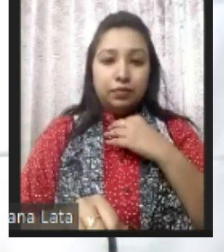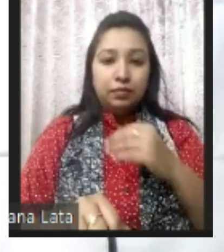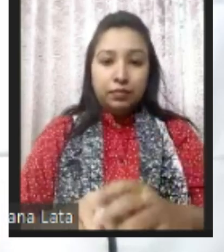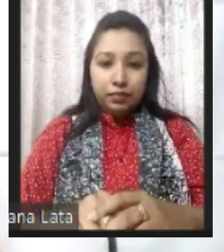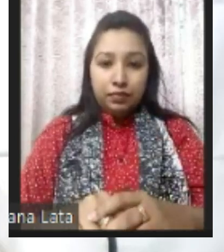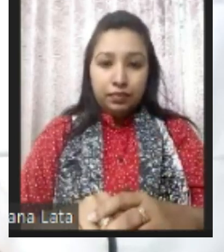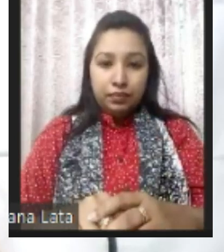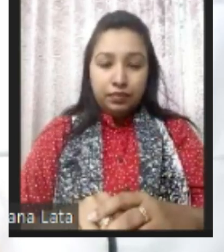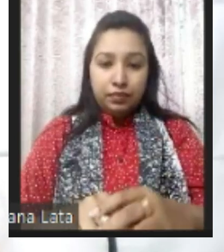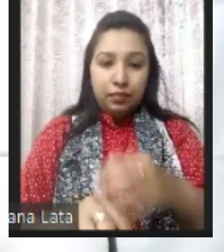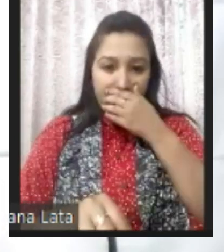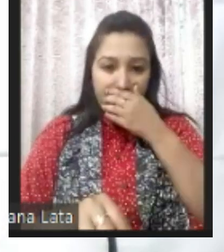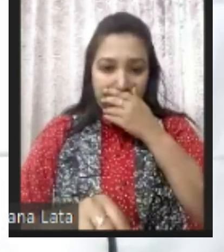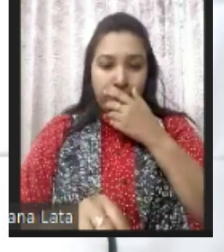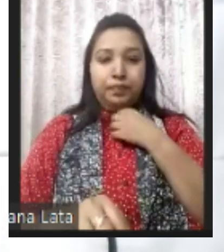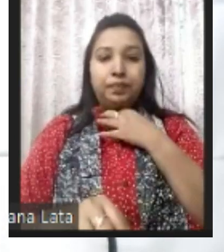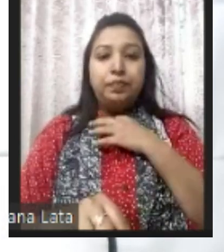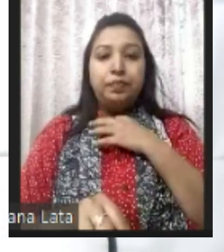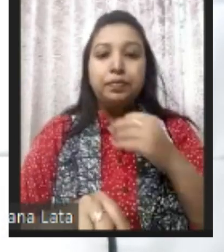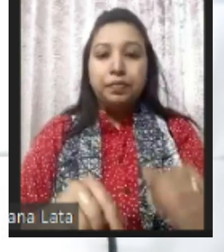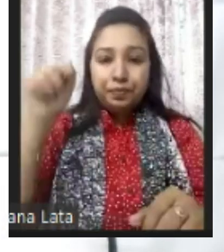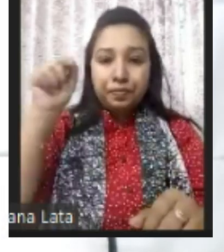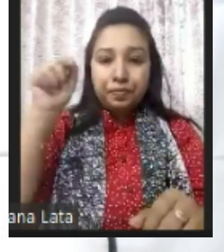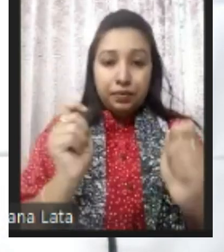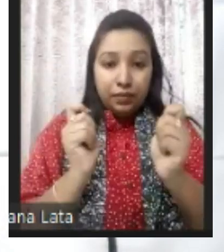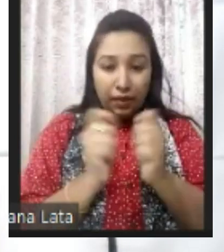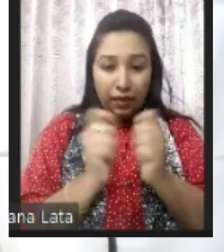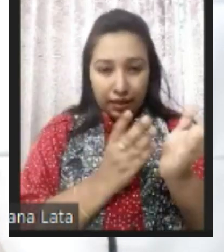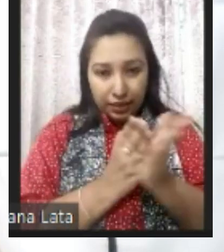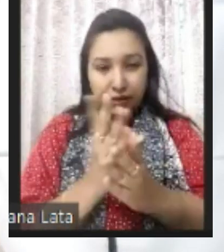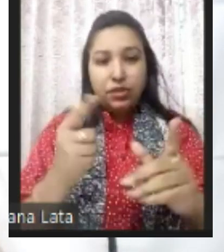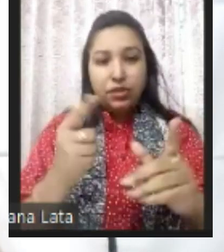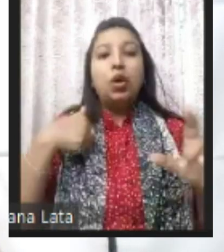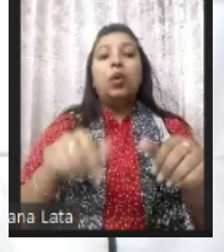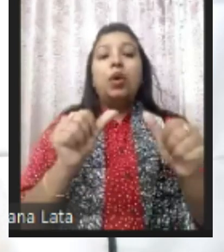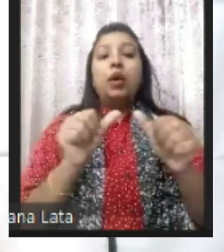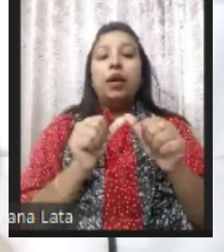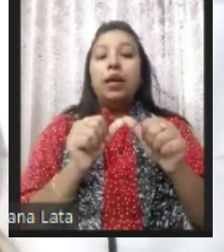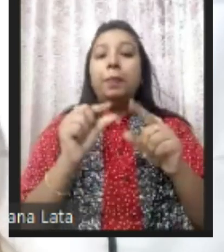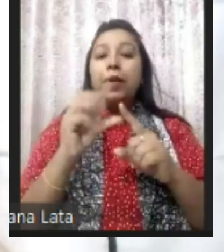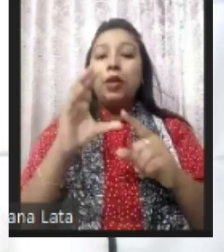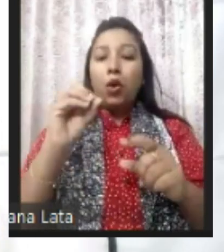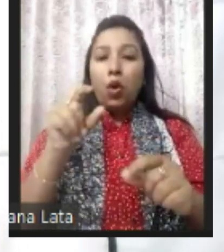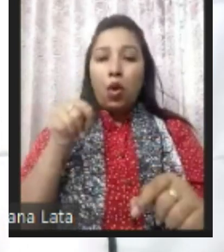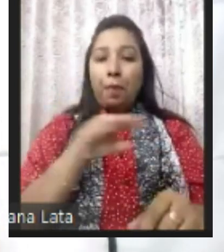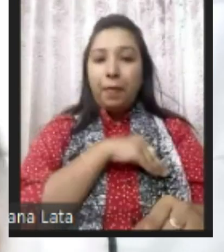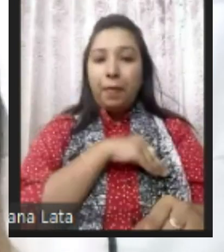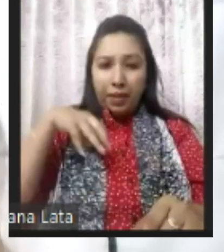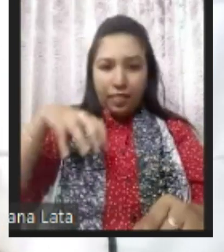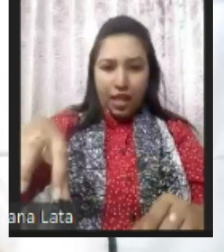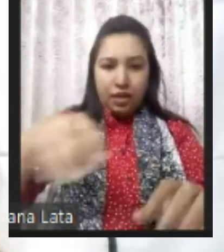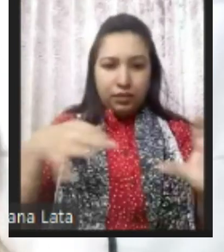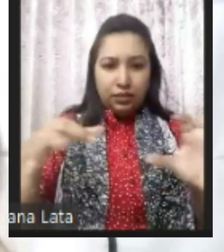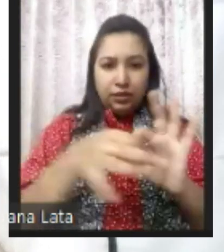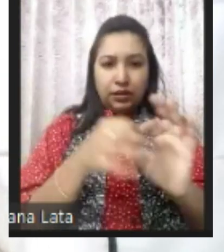basically the organization that belongs to the international APO member countries. So we're one of the 11